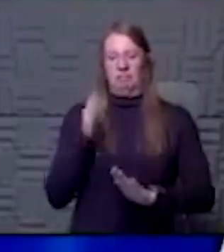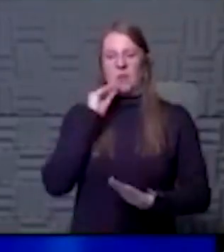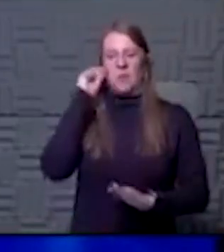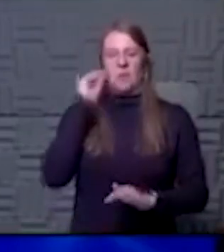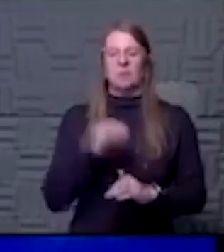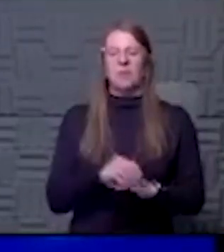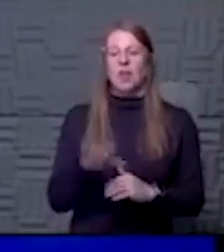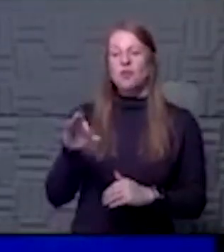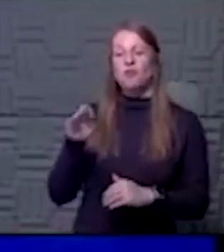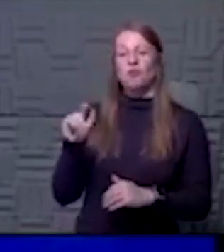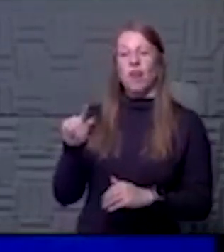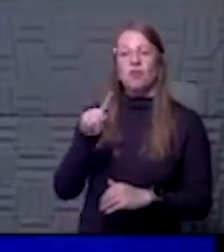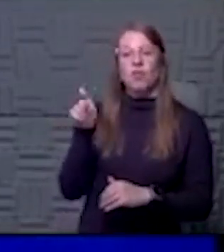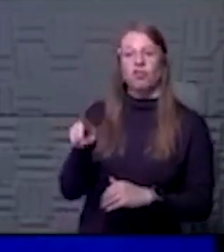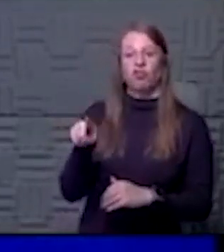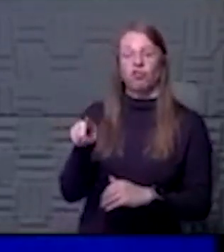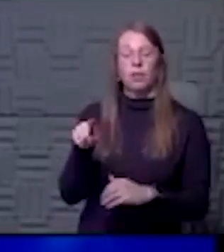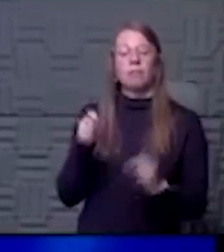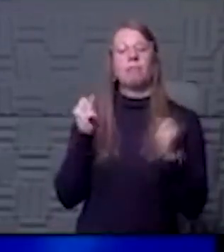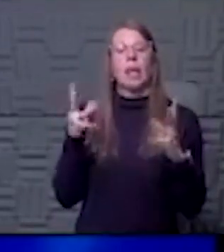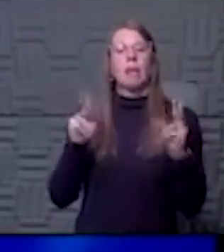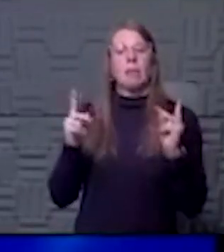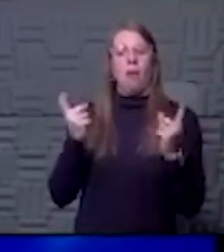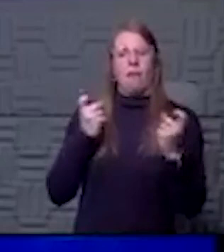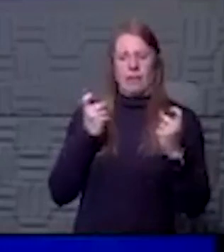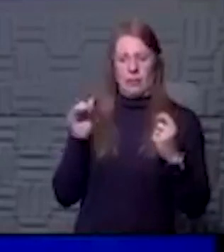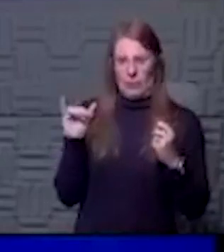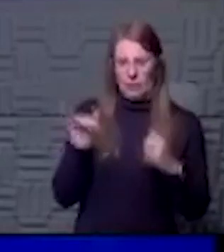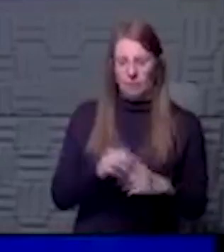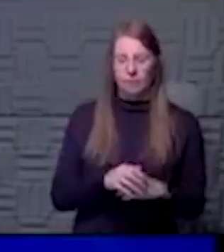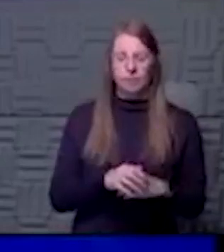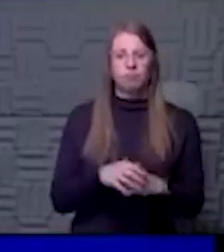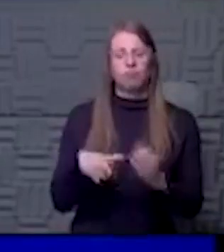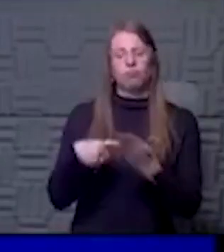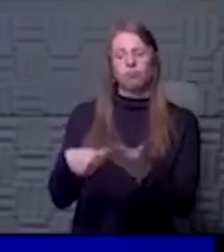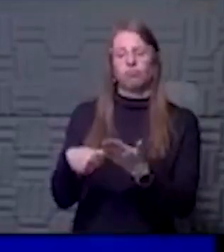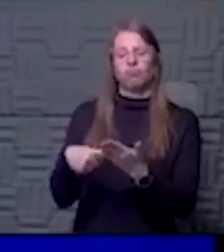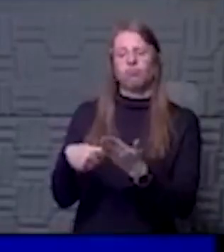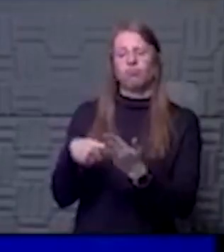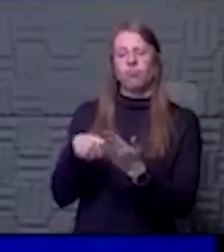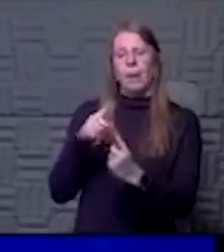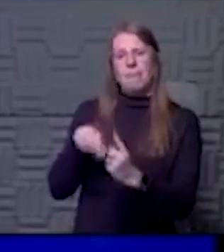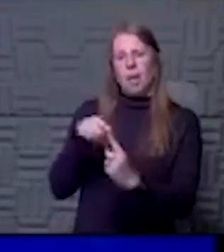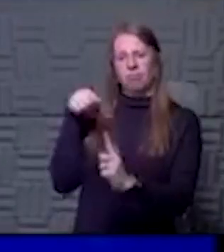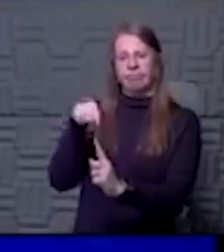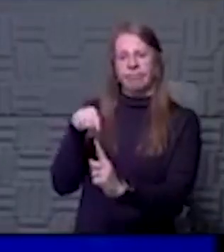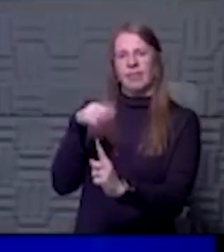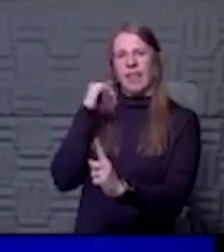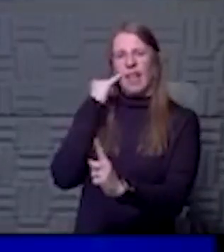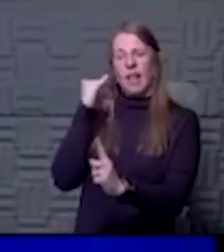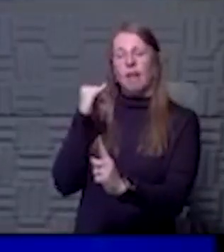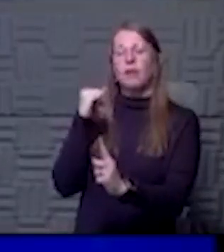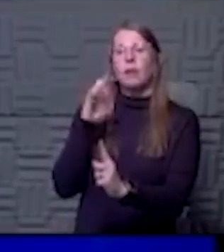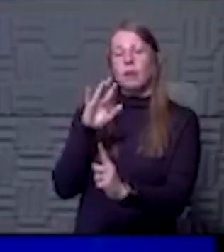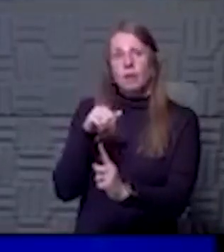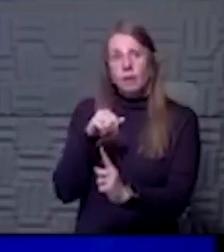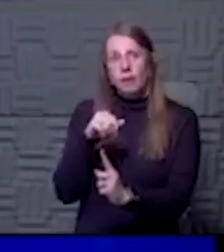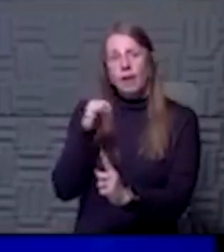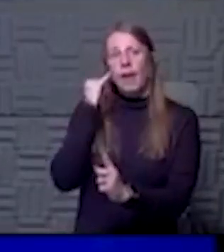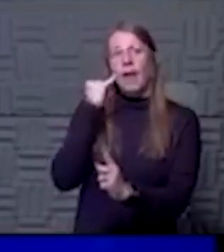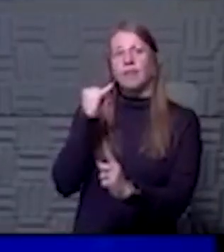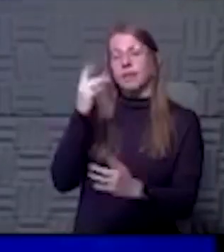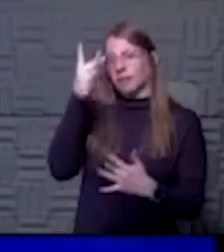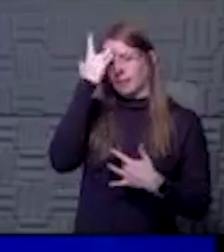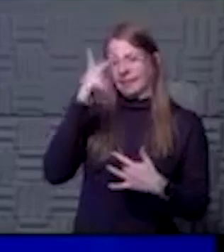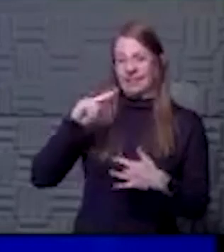has a question that kind of a lot of people are asking too, and it's a discussion around if you can be infected